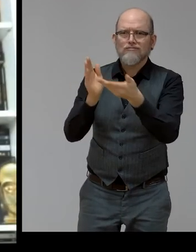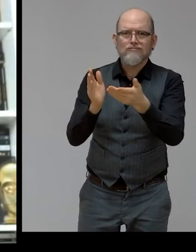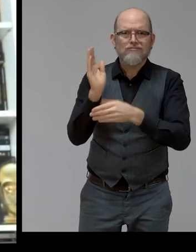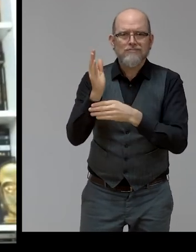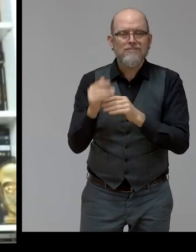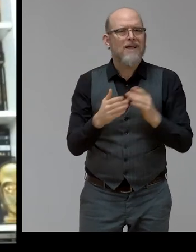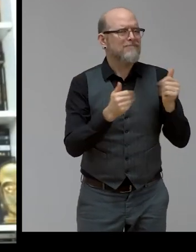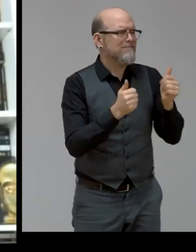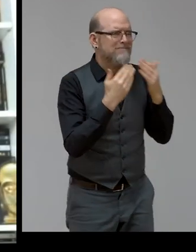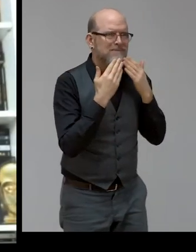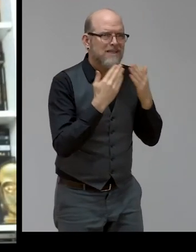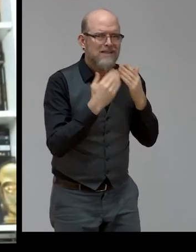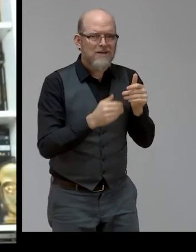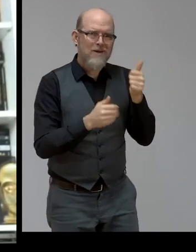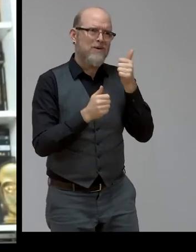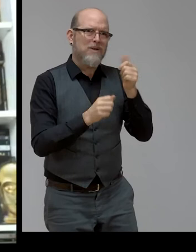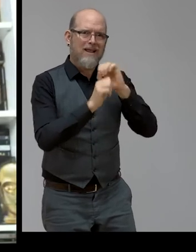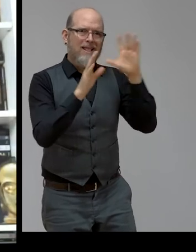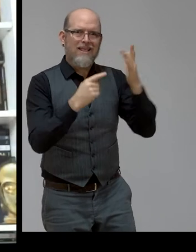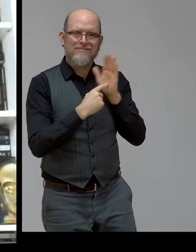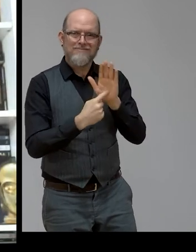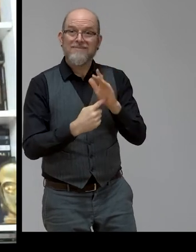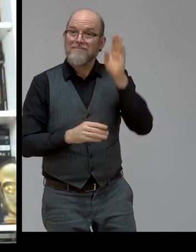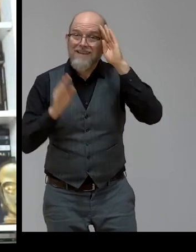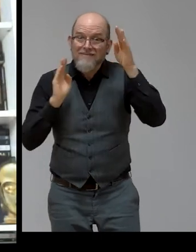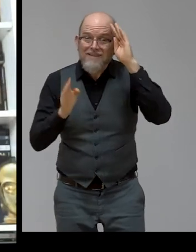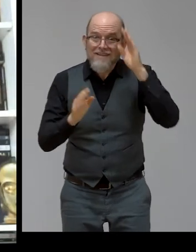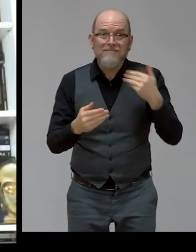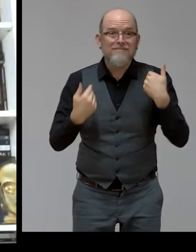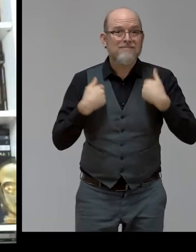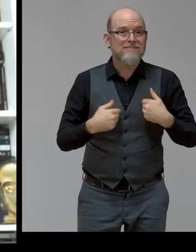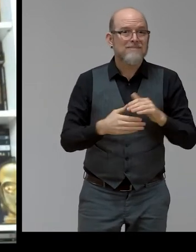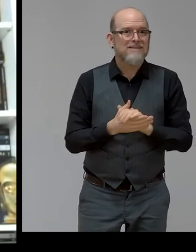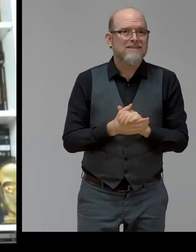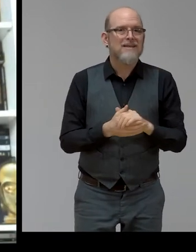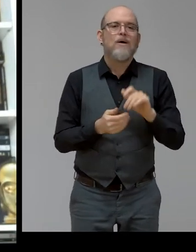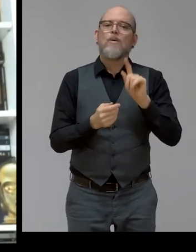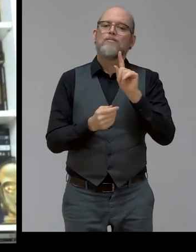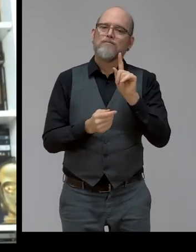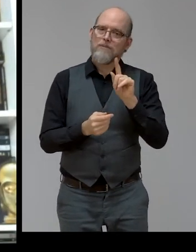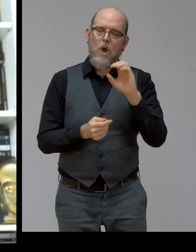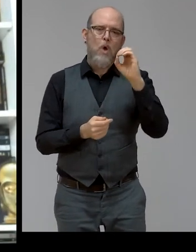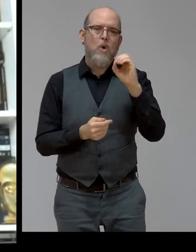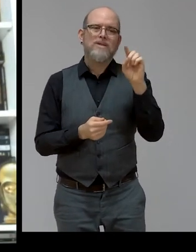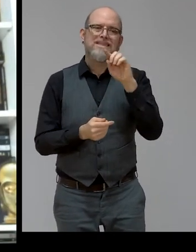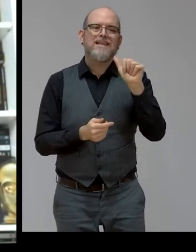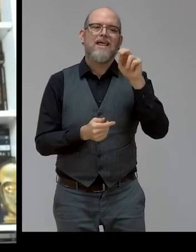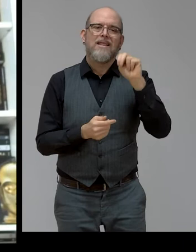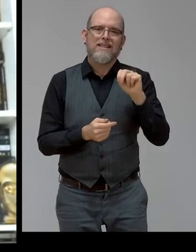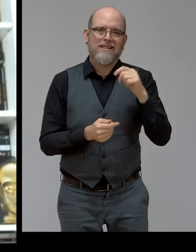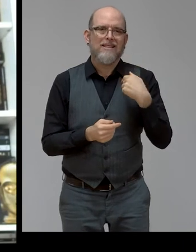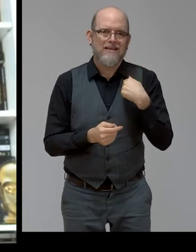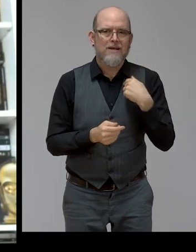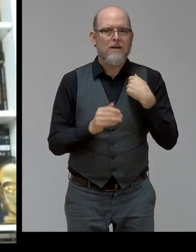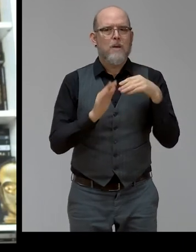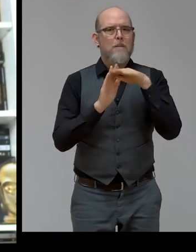nice introduction. Hello, everyone. My name is Ozen. I am the program supervisor at Sabanci Foundation. We are based